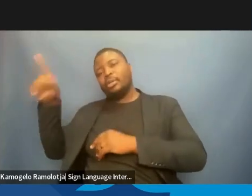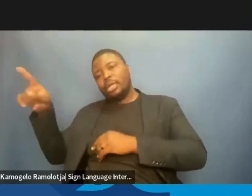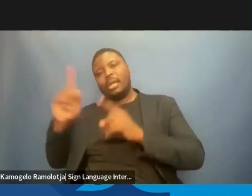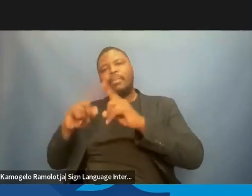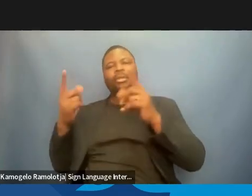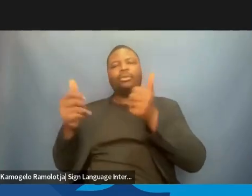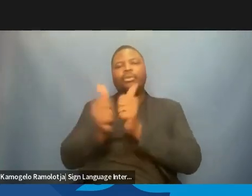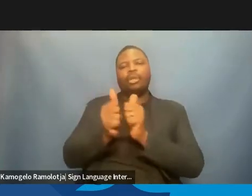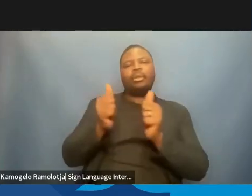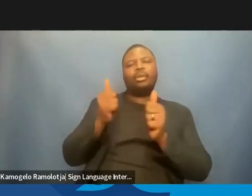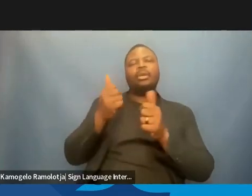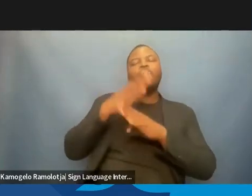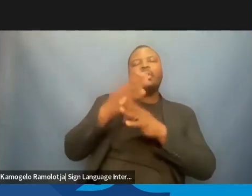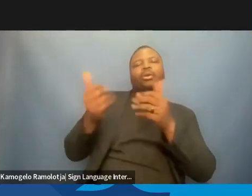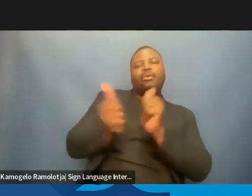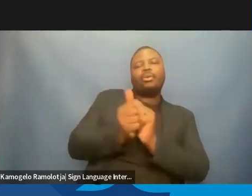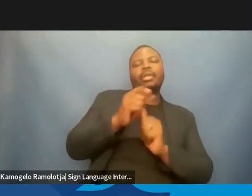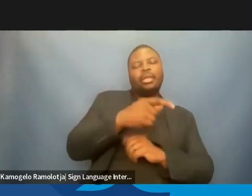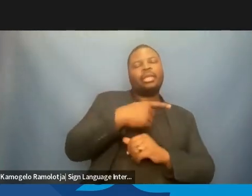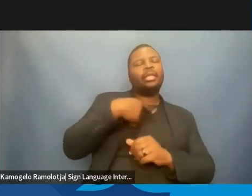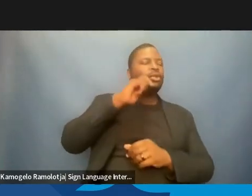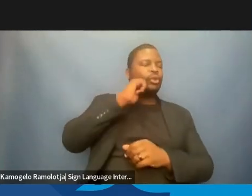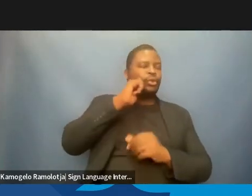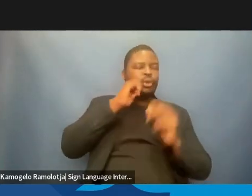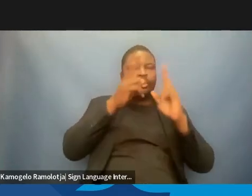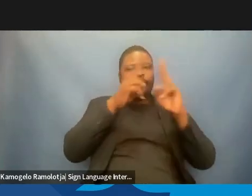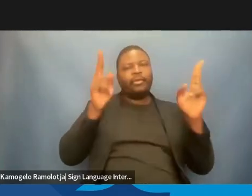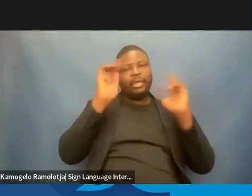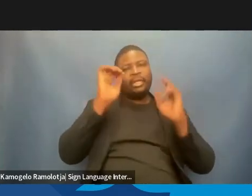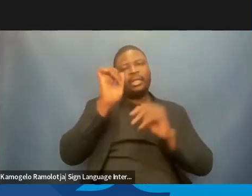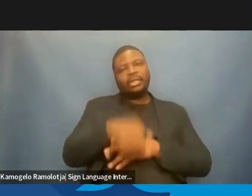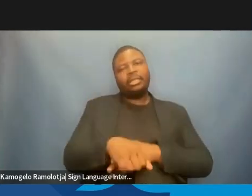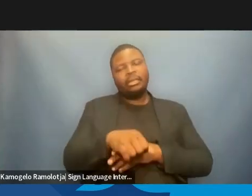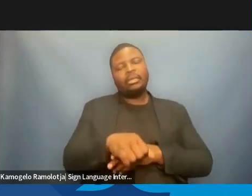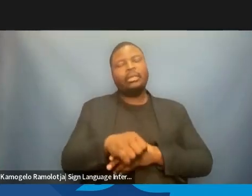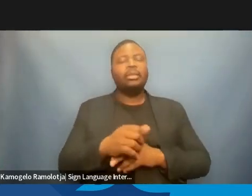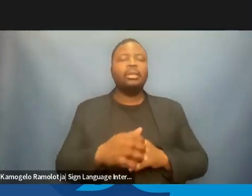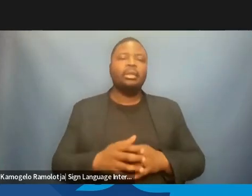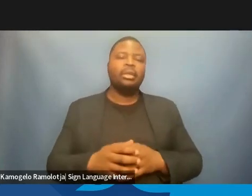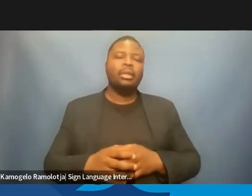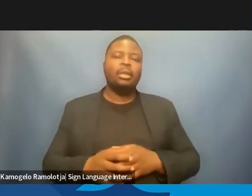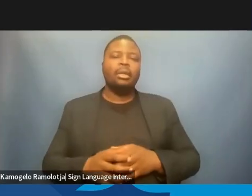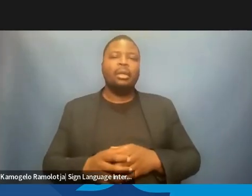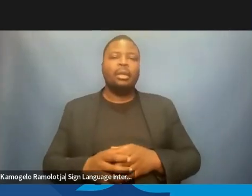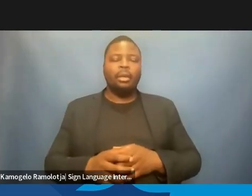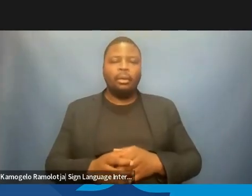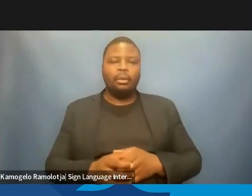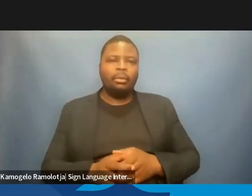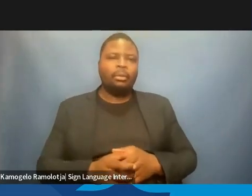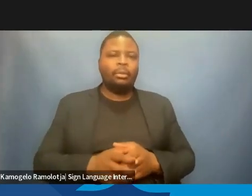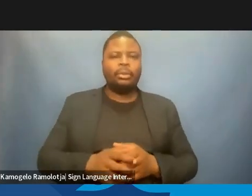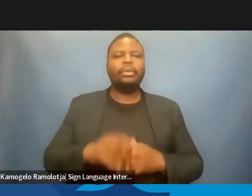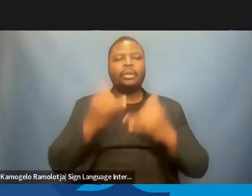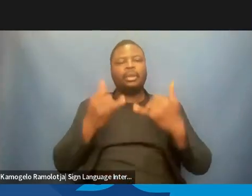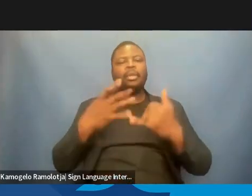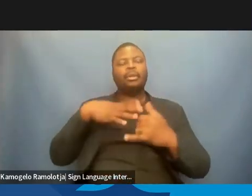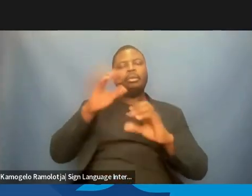of the impediments to both OST